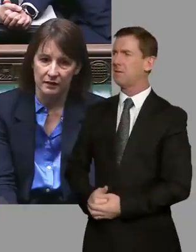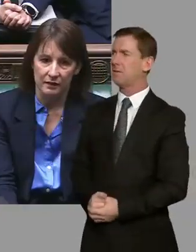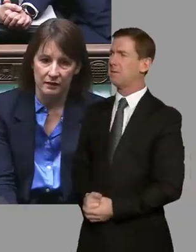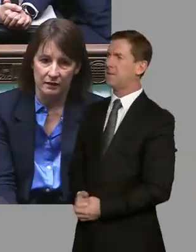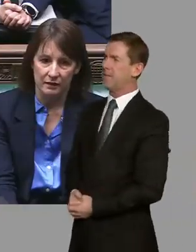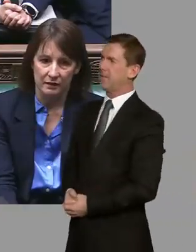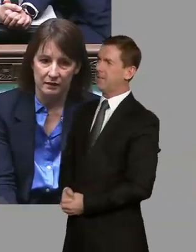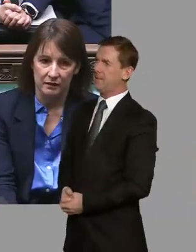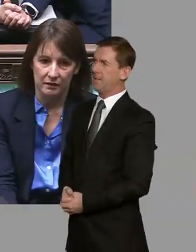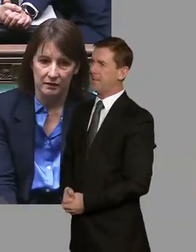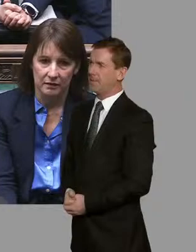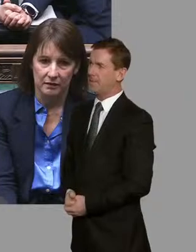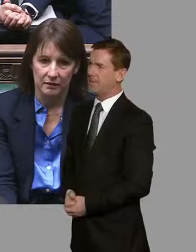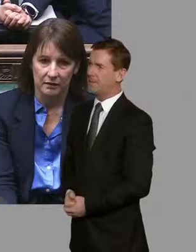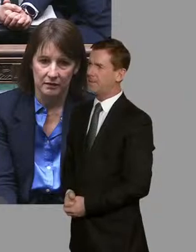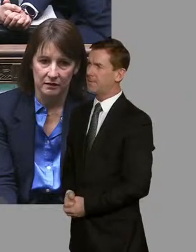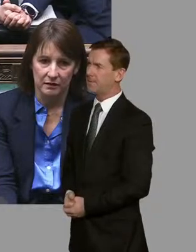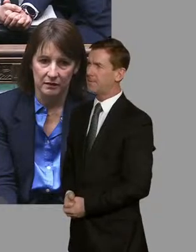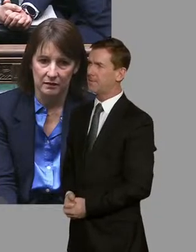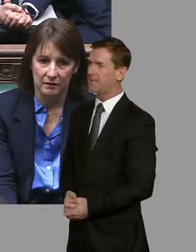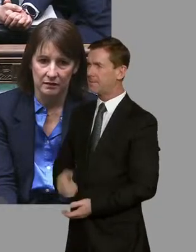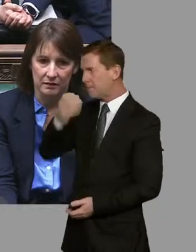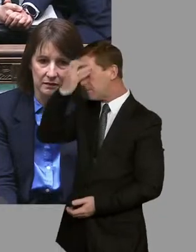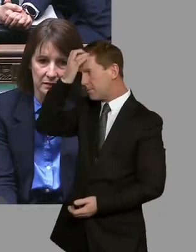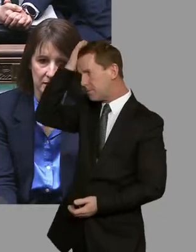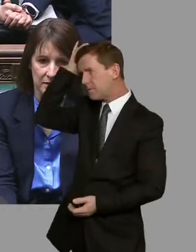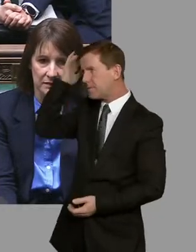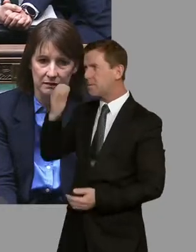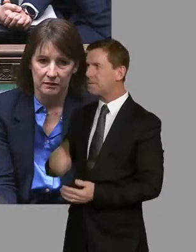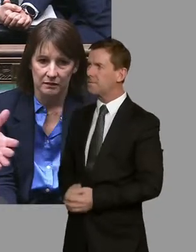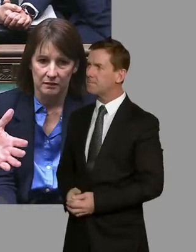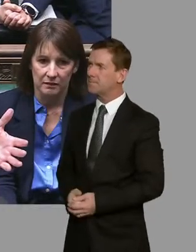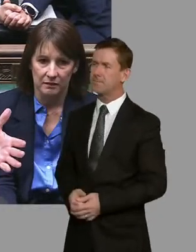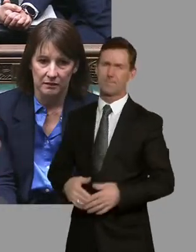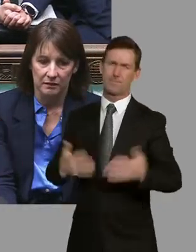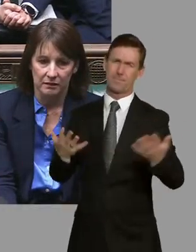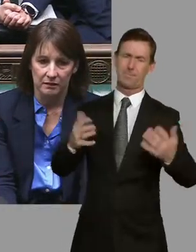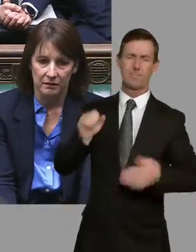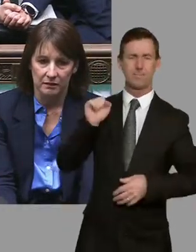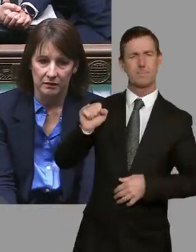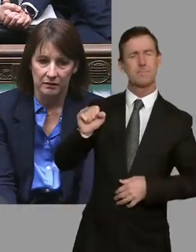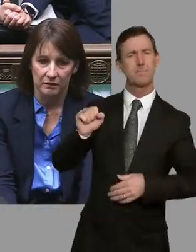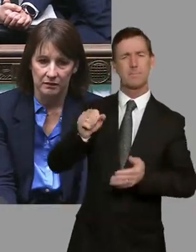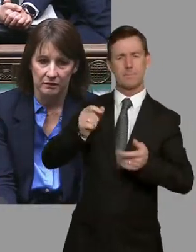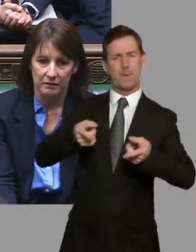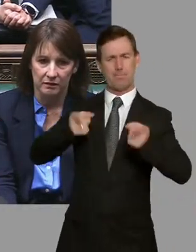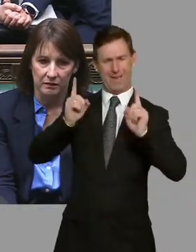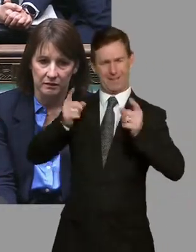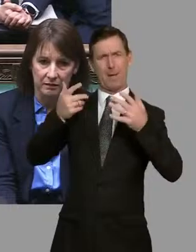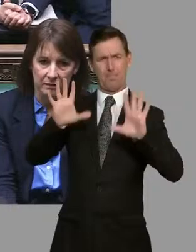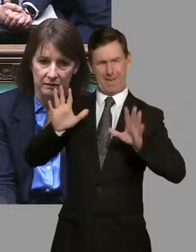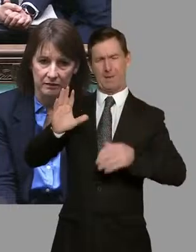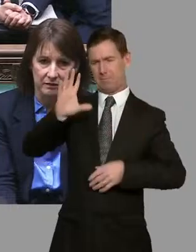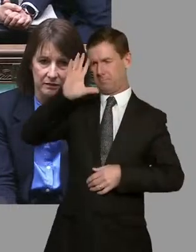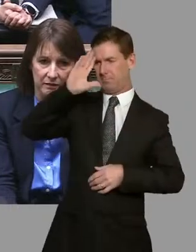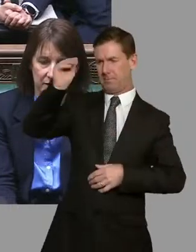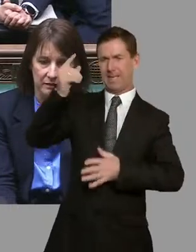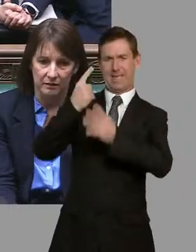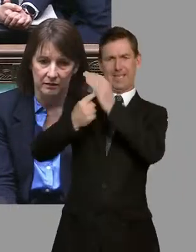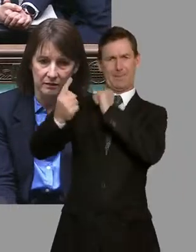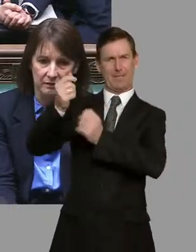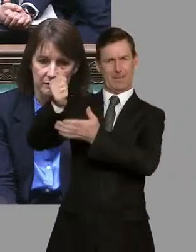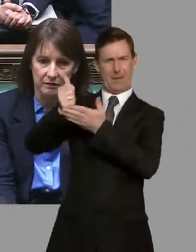acted appropriately by referring herself to the independent adviser. We brought in our new ministerial code to allow ministers to ask